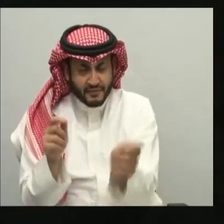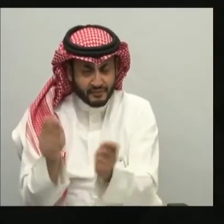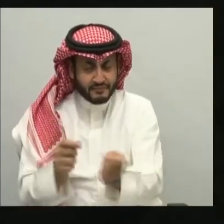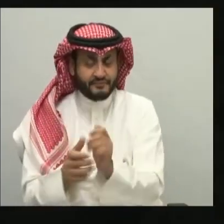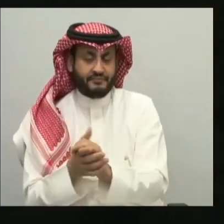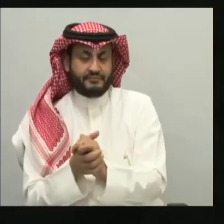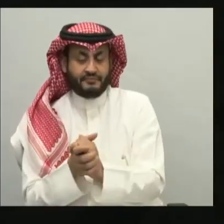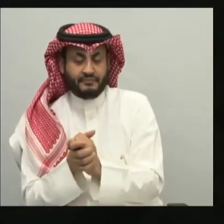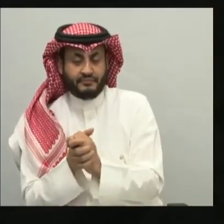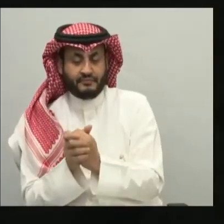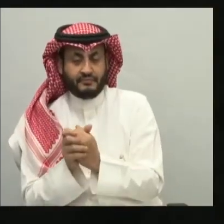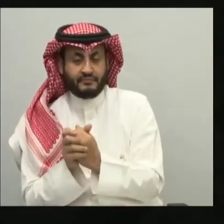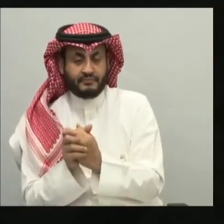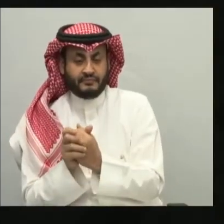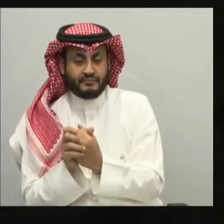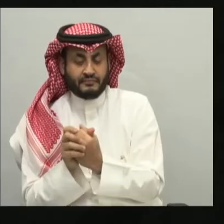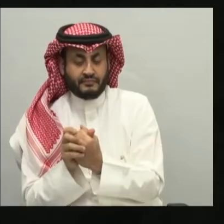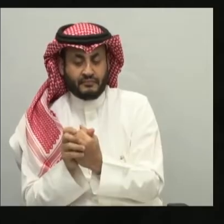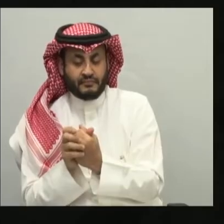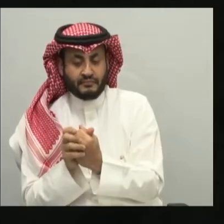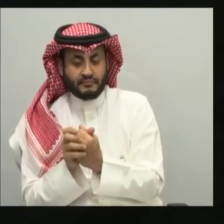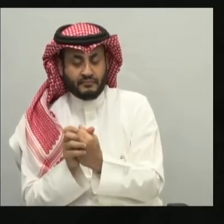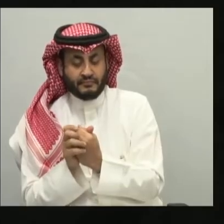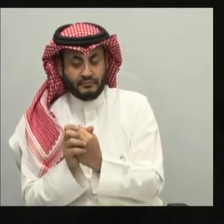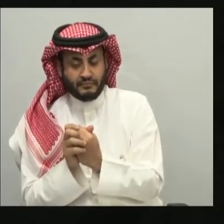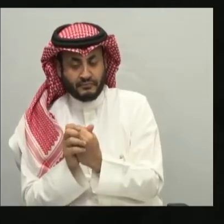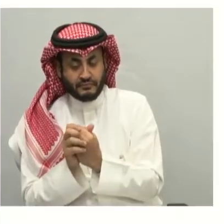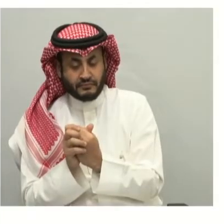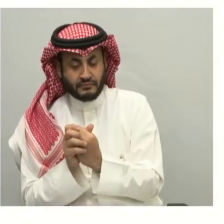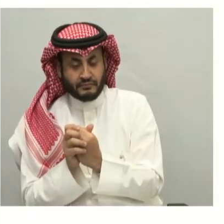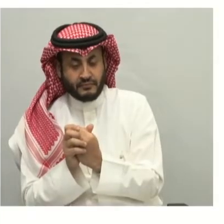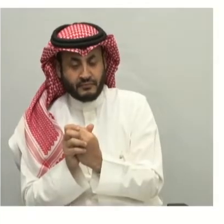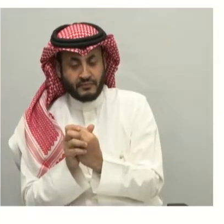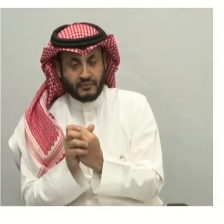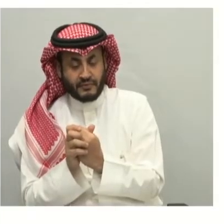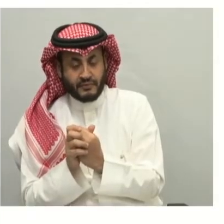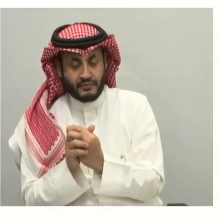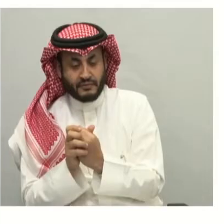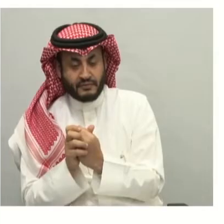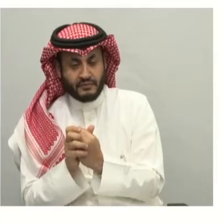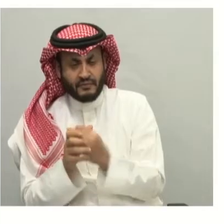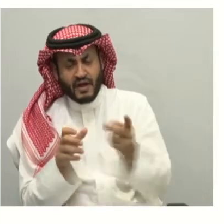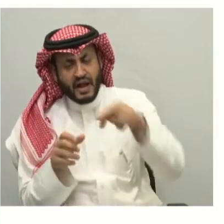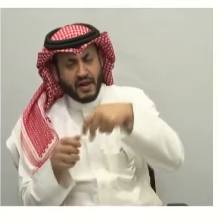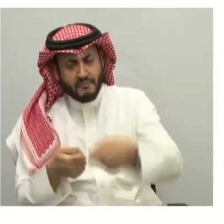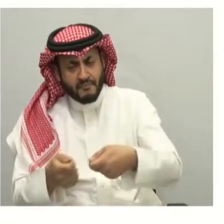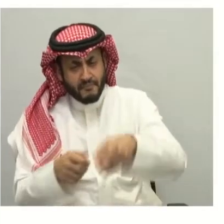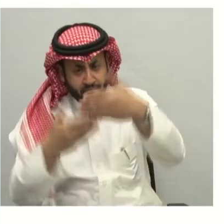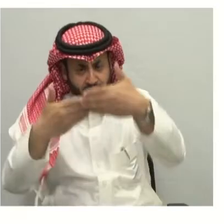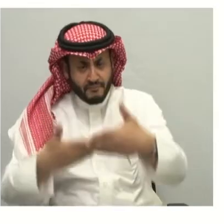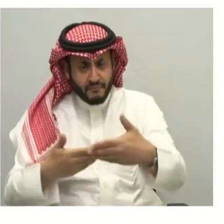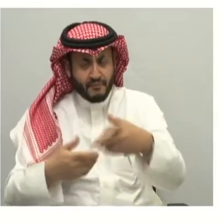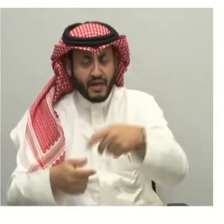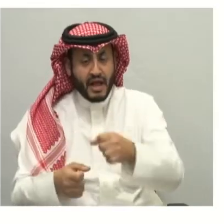to write down some information about Mark's answer. I'm going to go to the mall. I have a